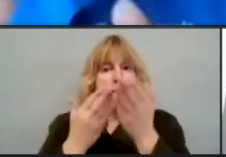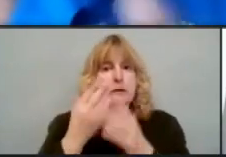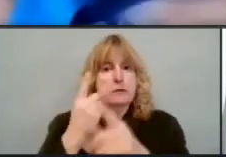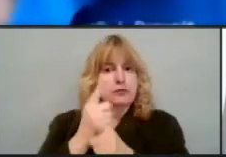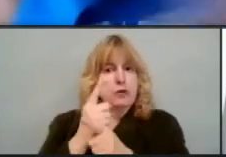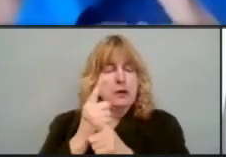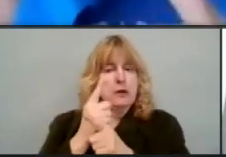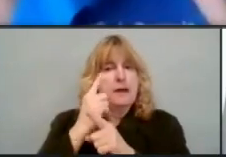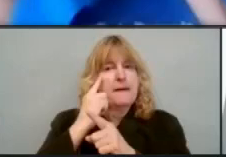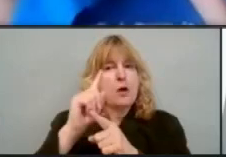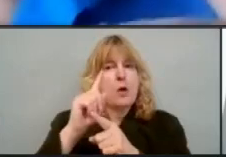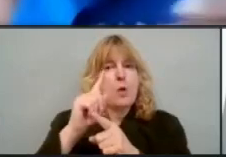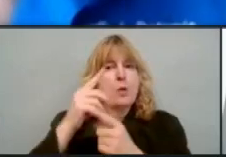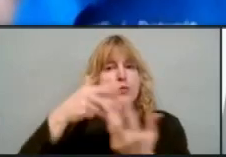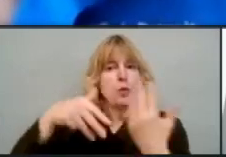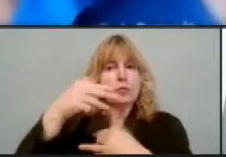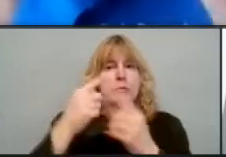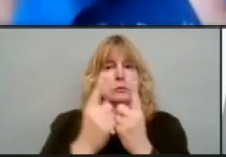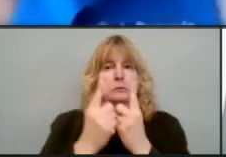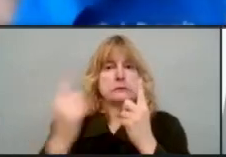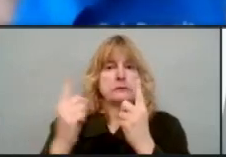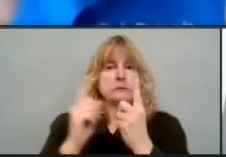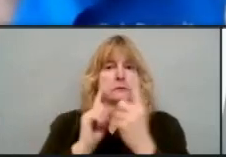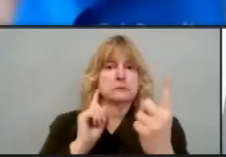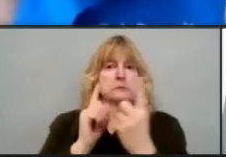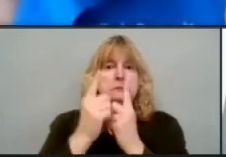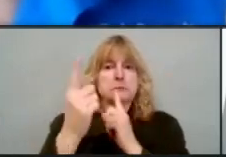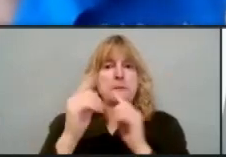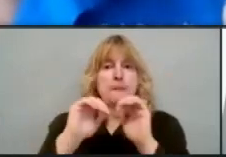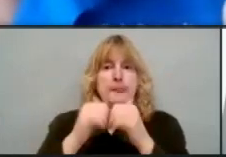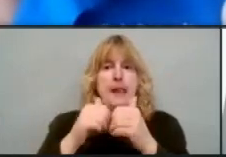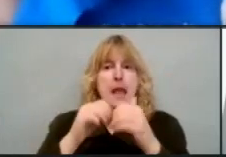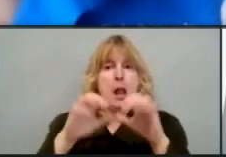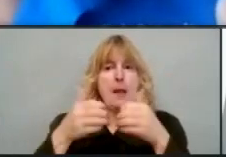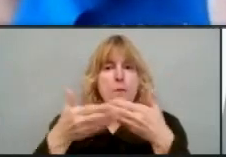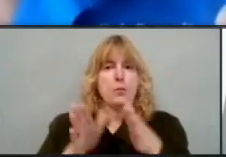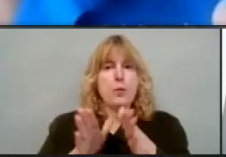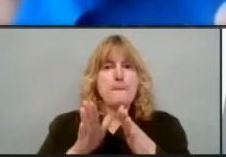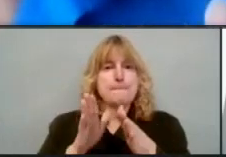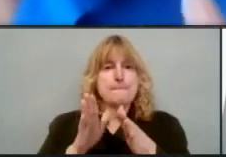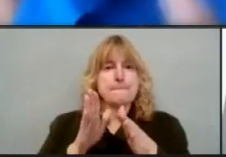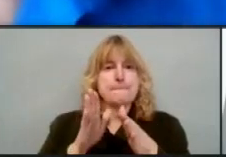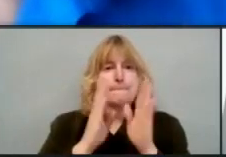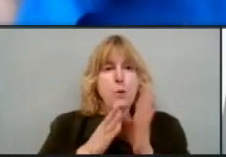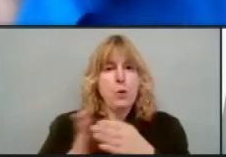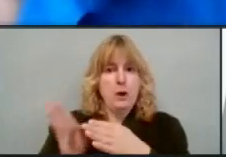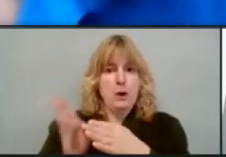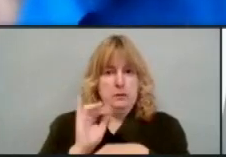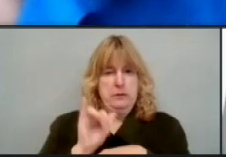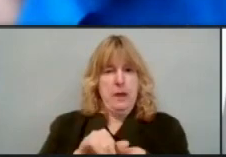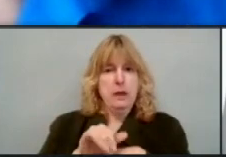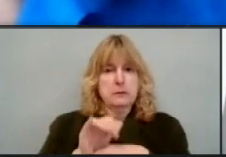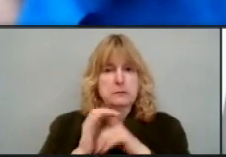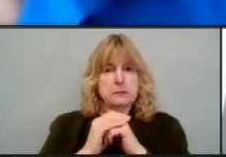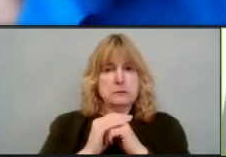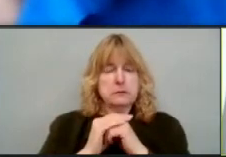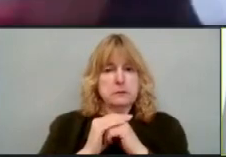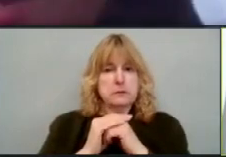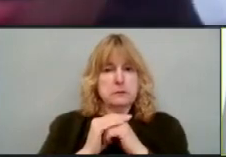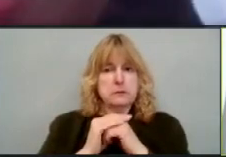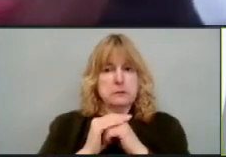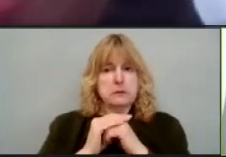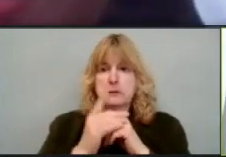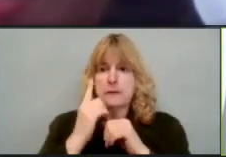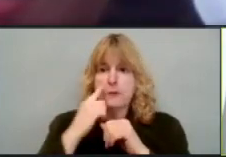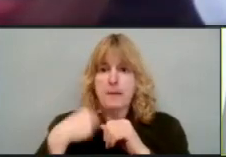In terms of social distancing, how the classroom is organized? Is that for me